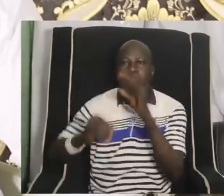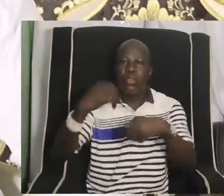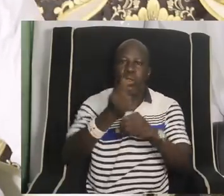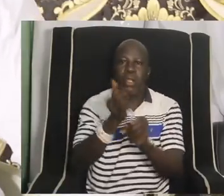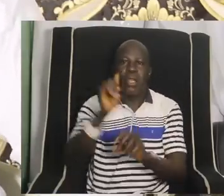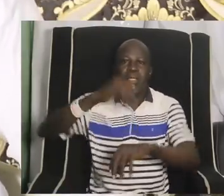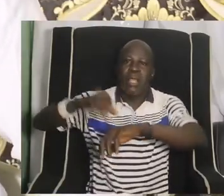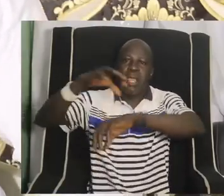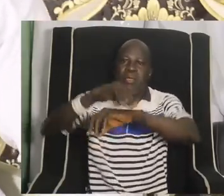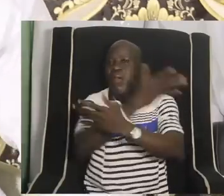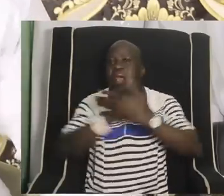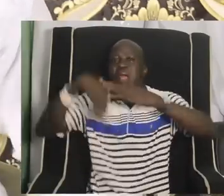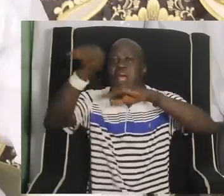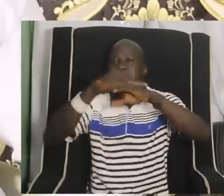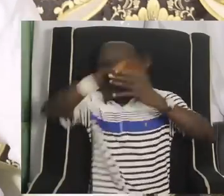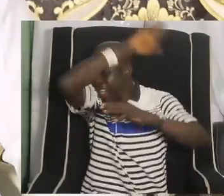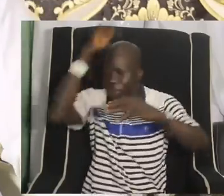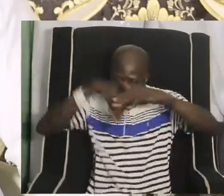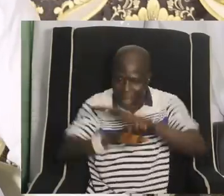and God.